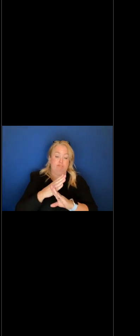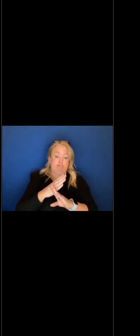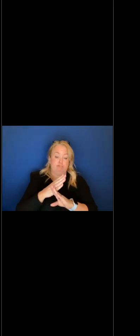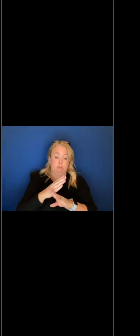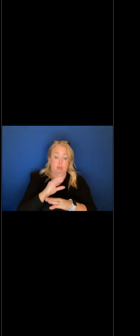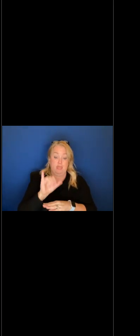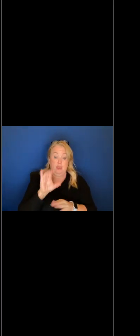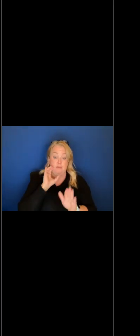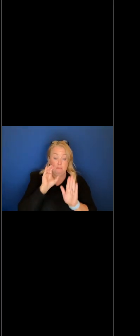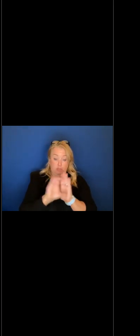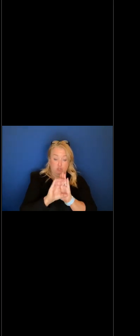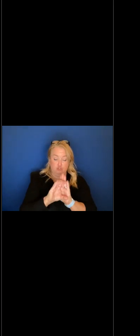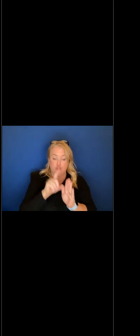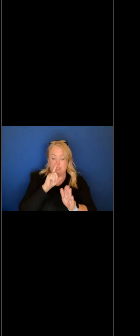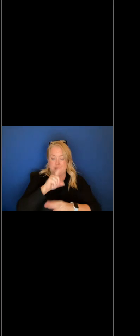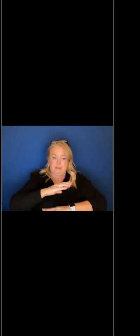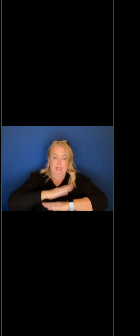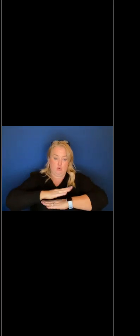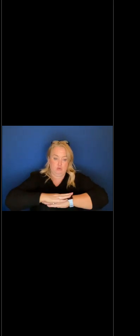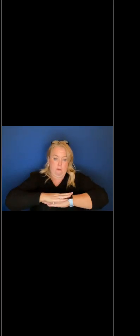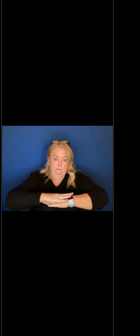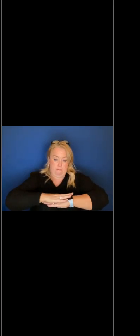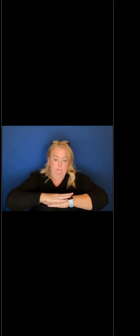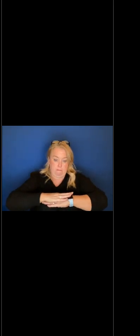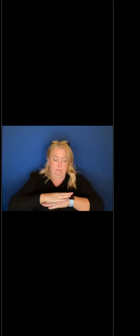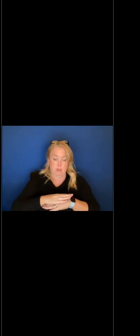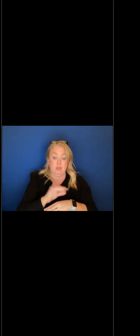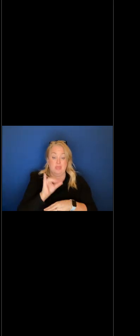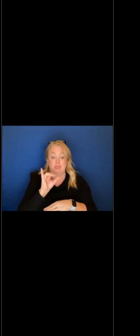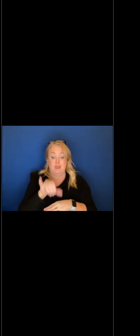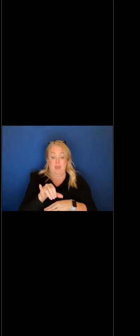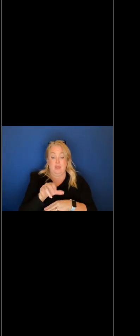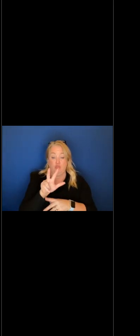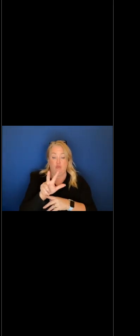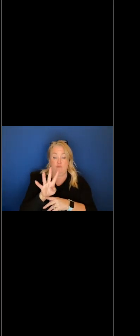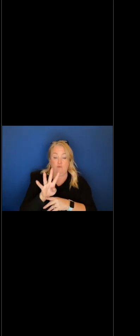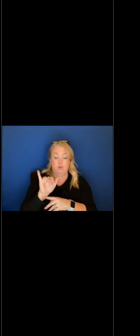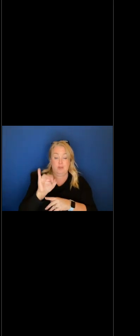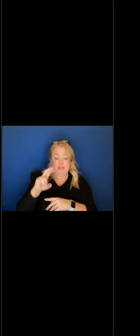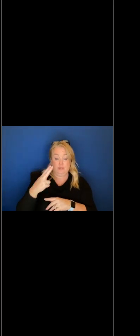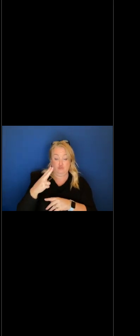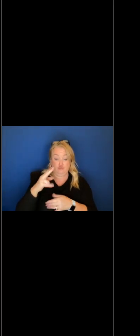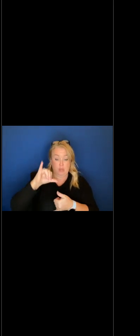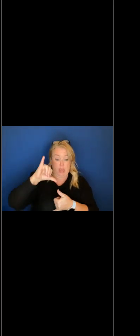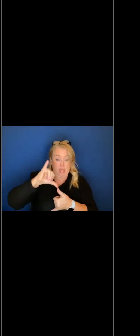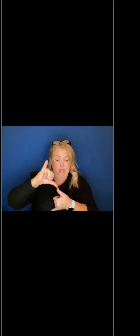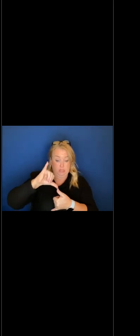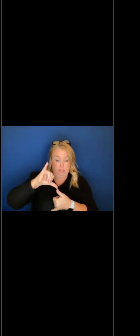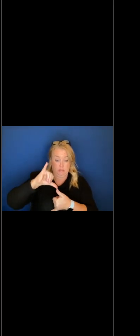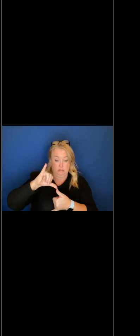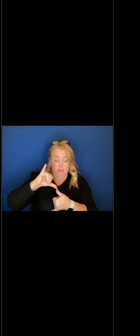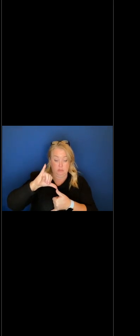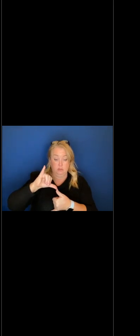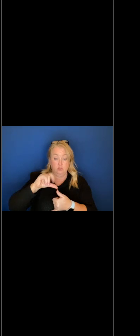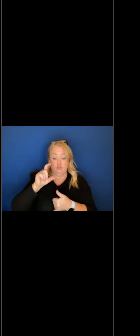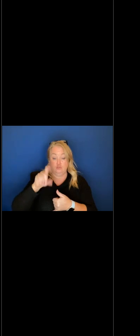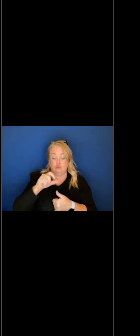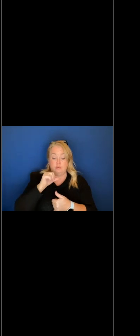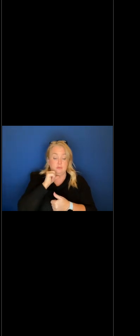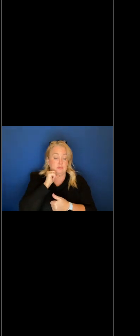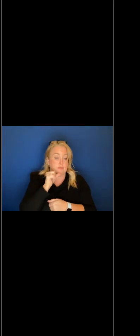this picture is a countertop. This 34-inch height, however, should